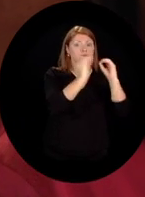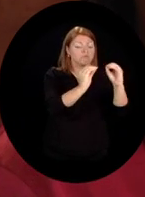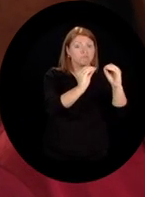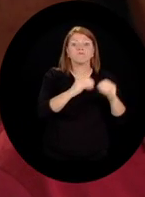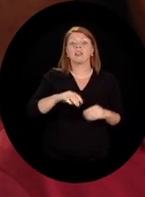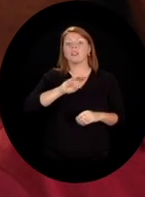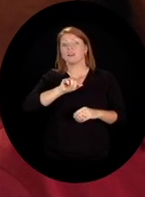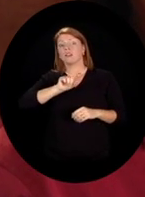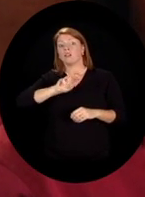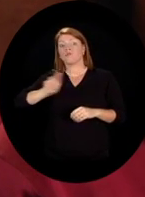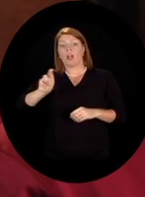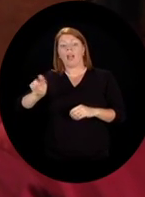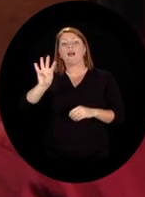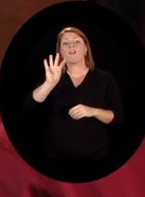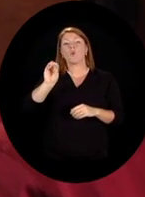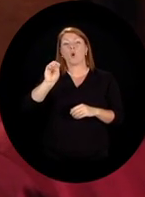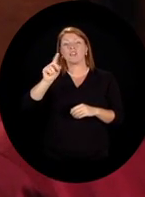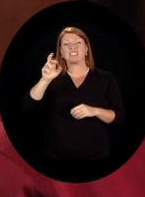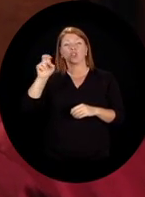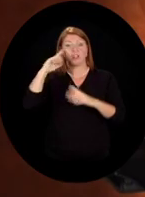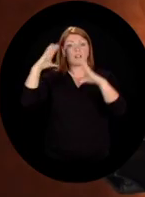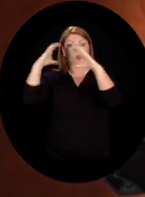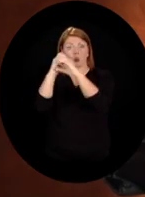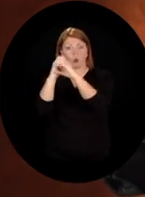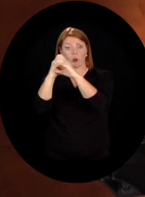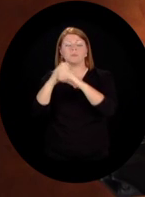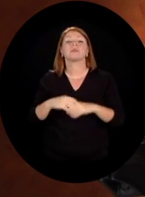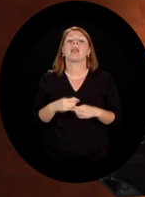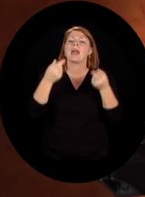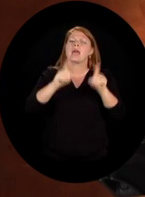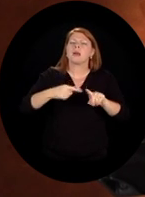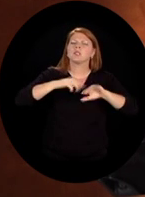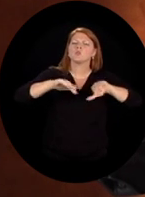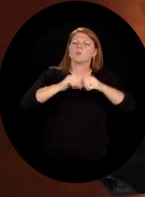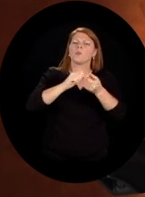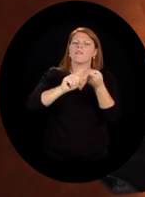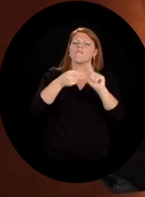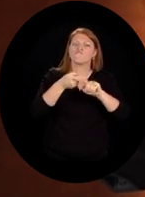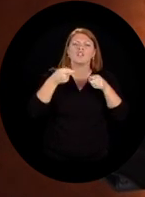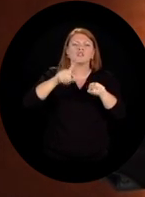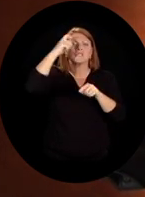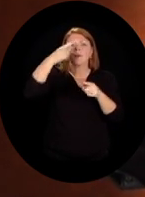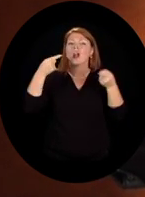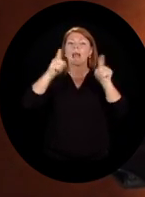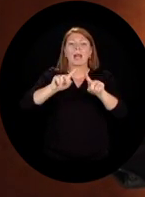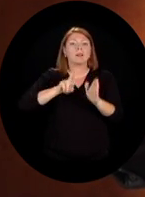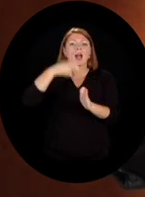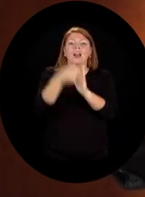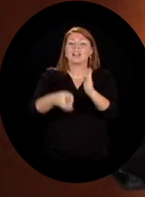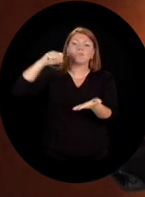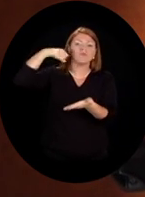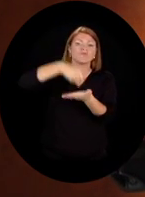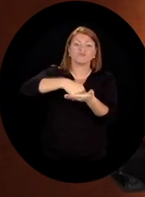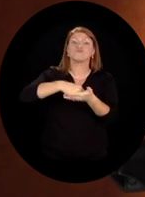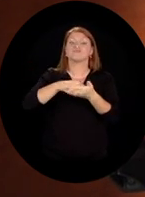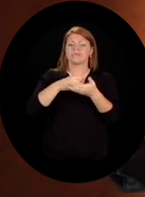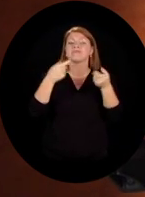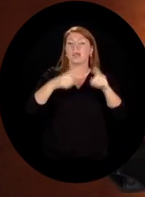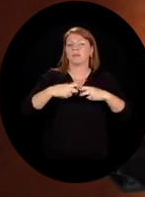my left eye and about 40-degree tunnel vision in my right eye. Swimming with friends on a summer day, and just when I dove in, I hit the bottom with my